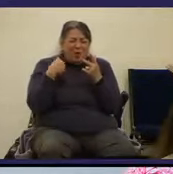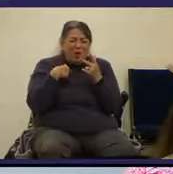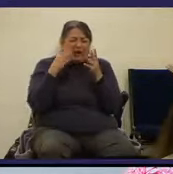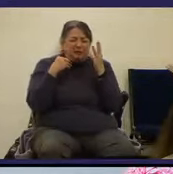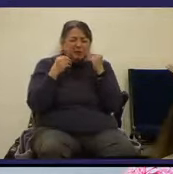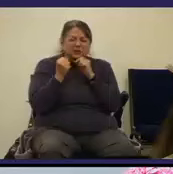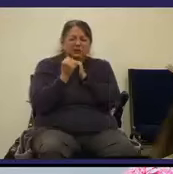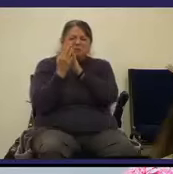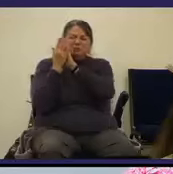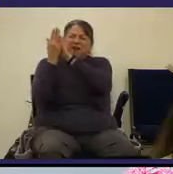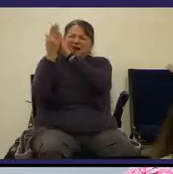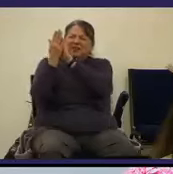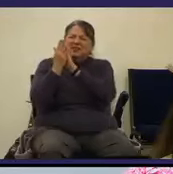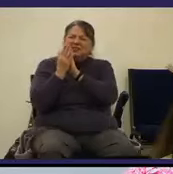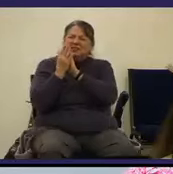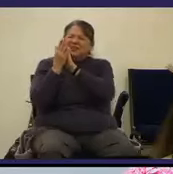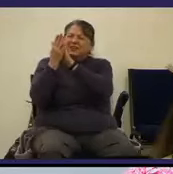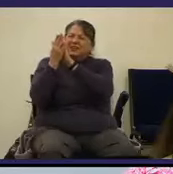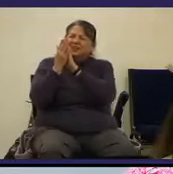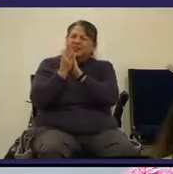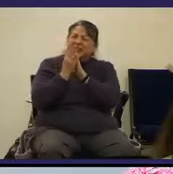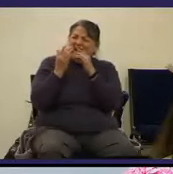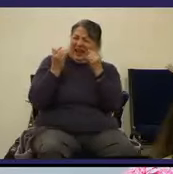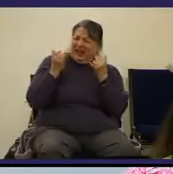Holy Spirit, we give you total